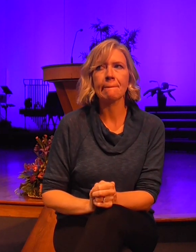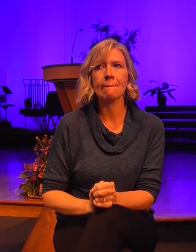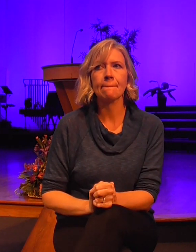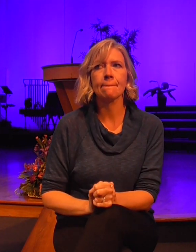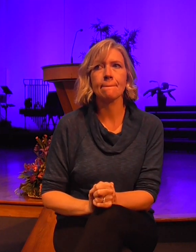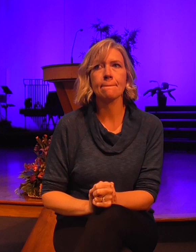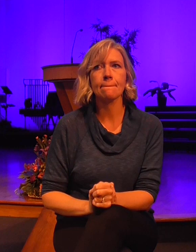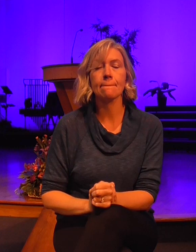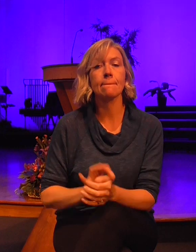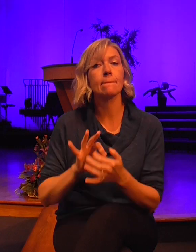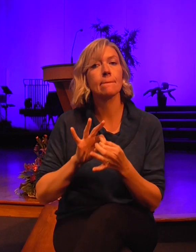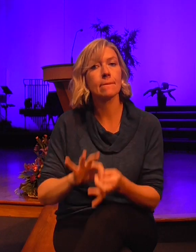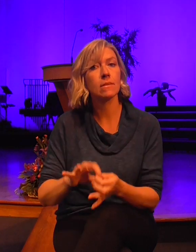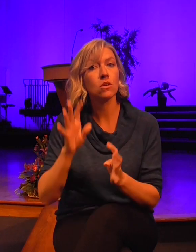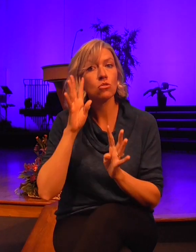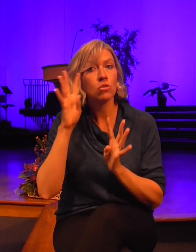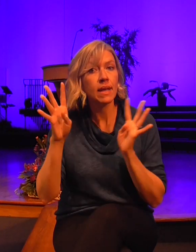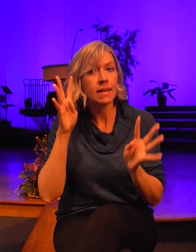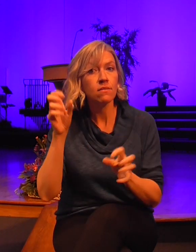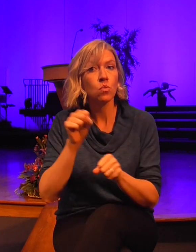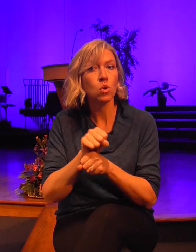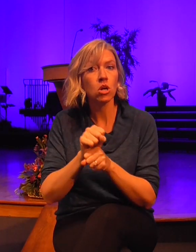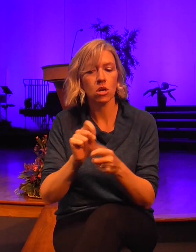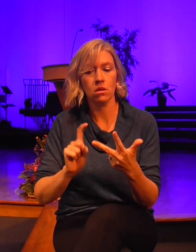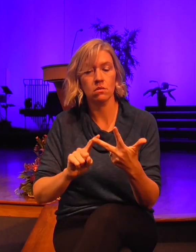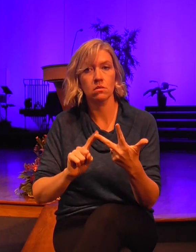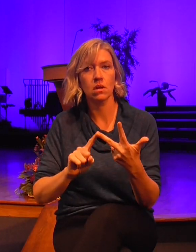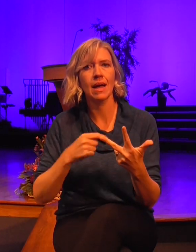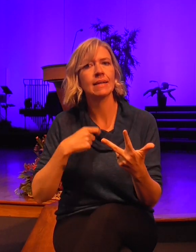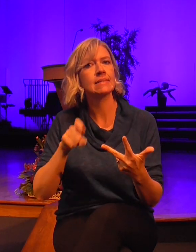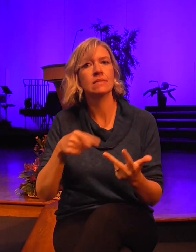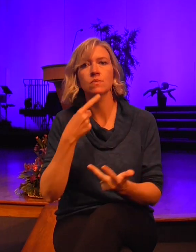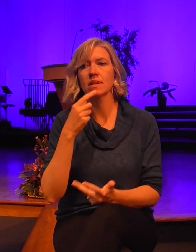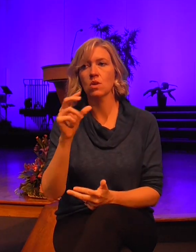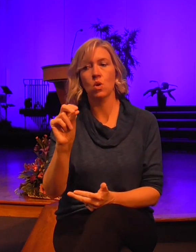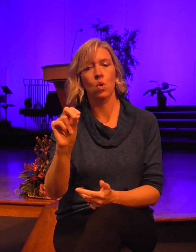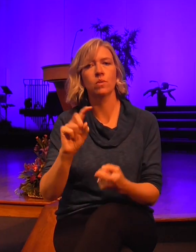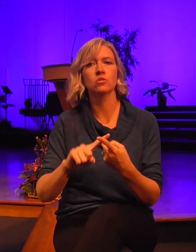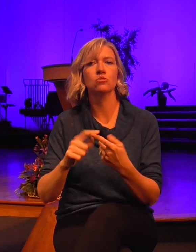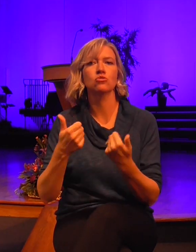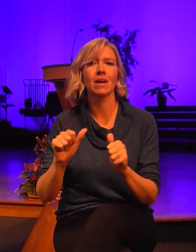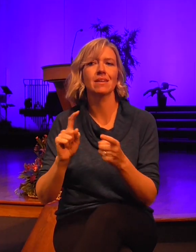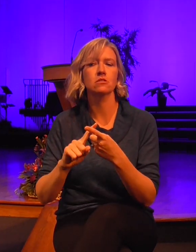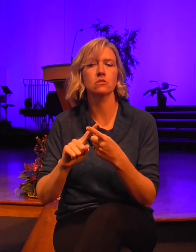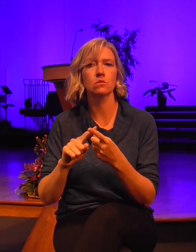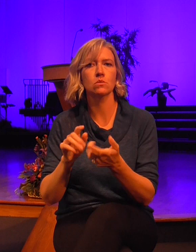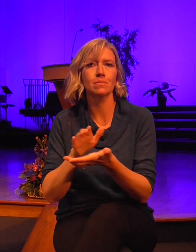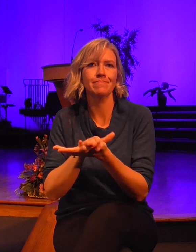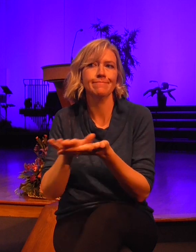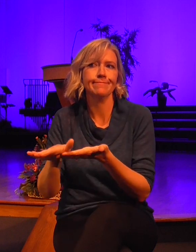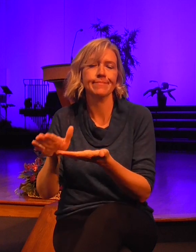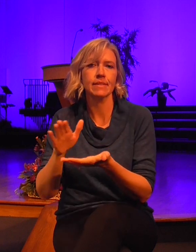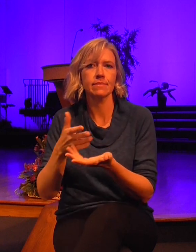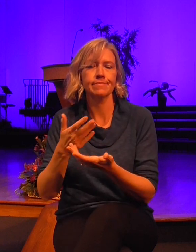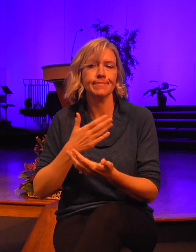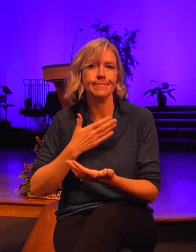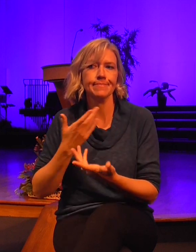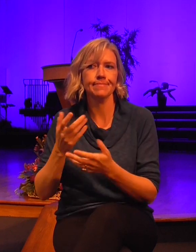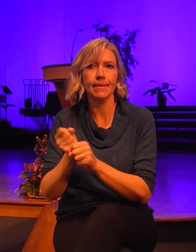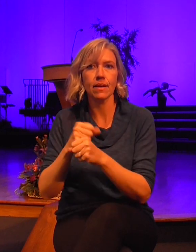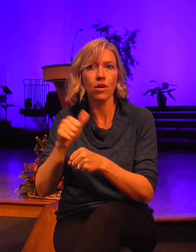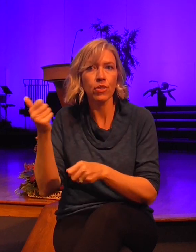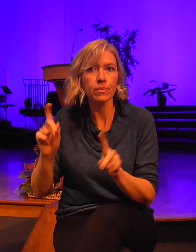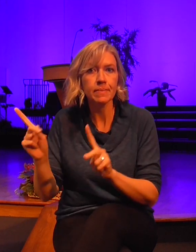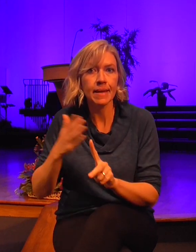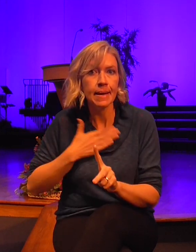And when it comes to creative work, I need to say no to people-pleasing, answering the phone during that creative time, worried